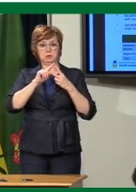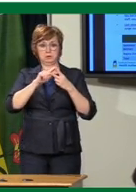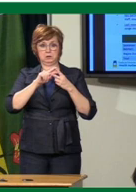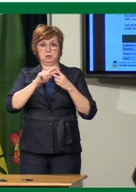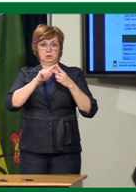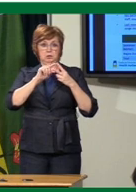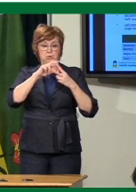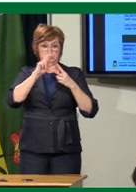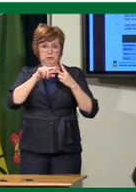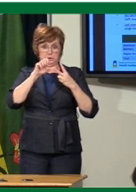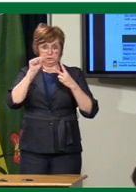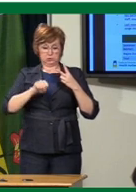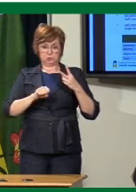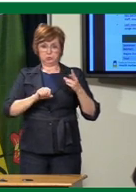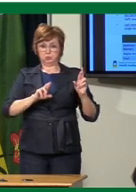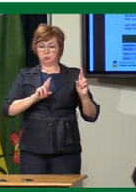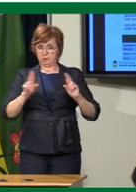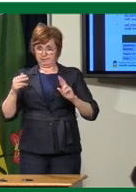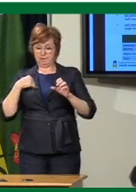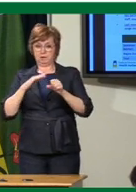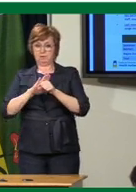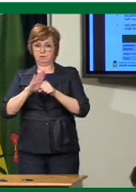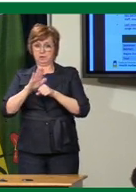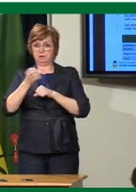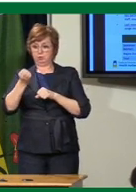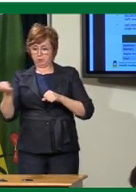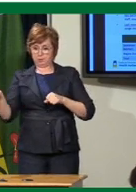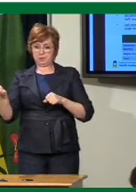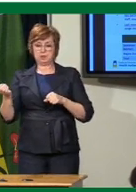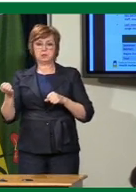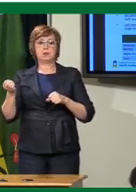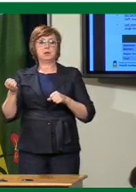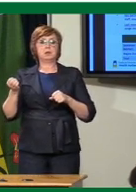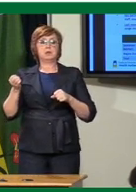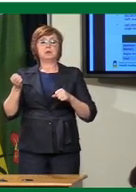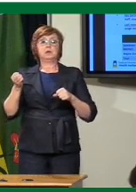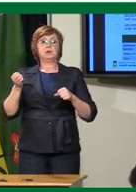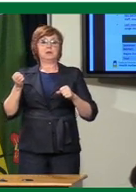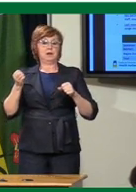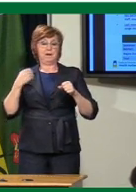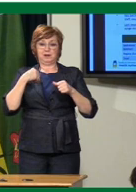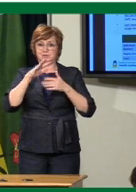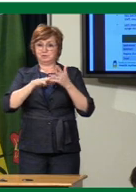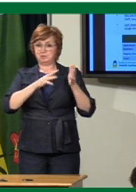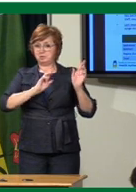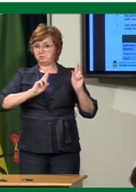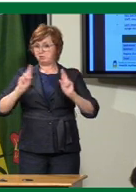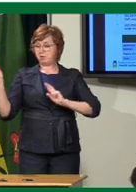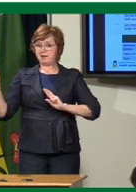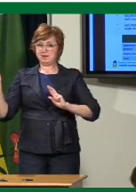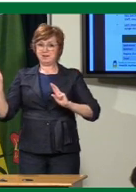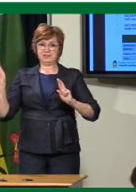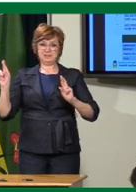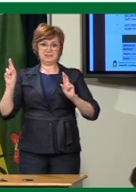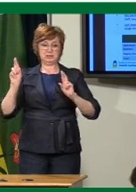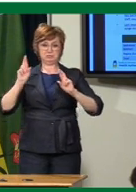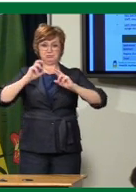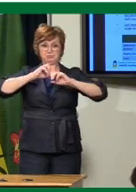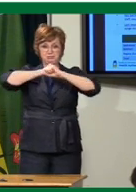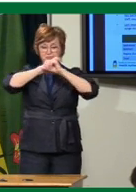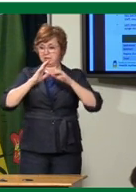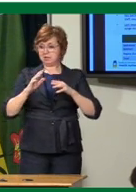available and have an activation plan within a certain period of time in order to have the field